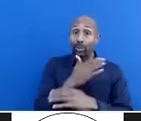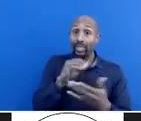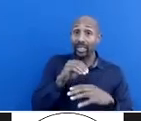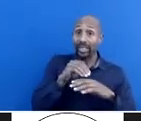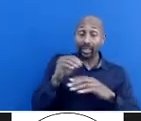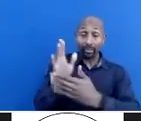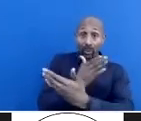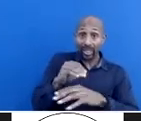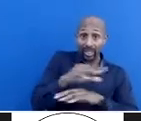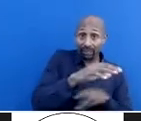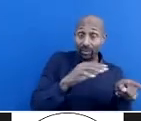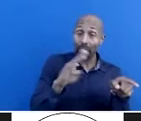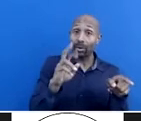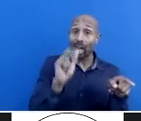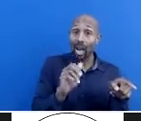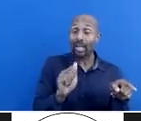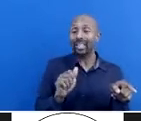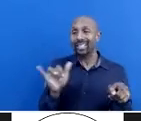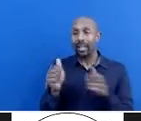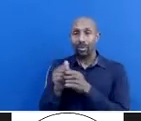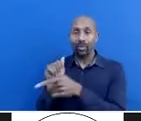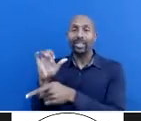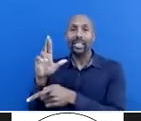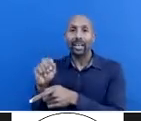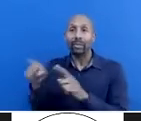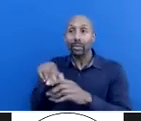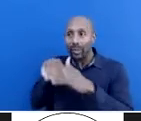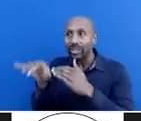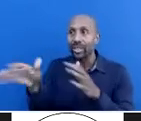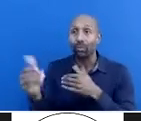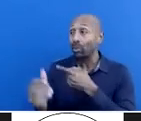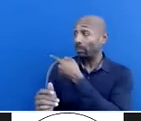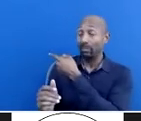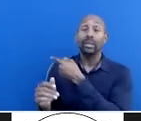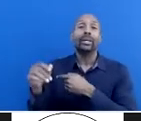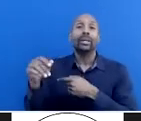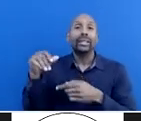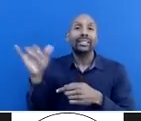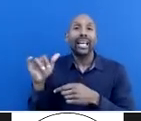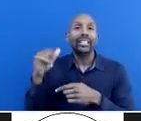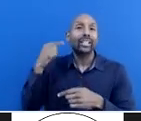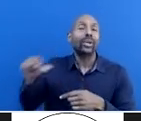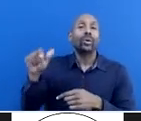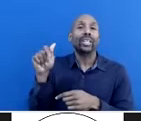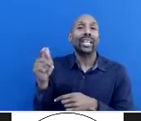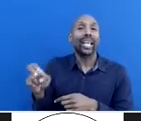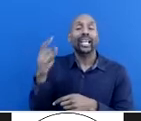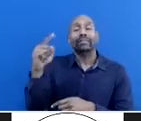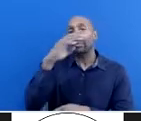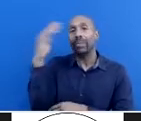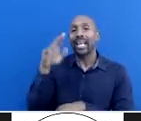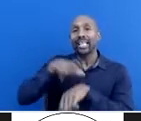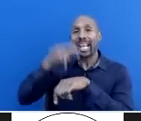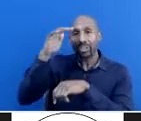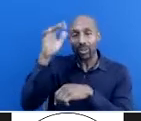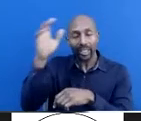golden age of Black cultural nationalism, right? A beautiful piece, padded vest with all sorts of